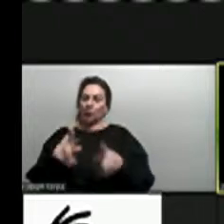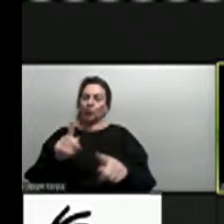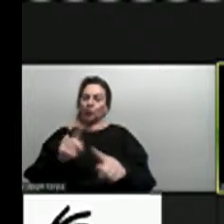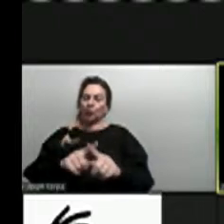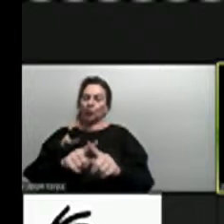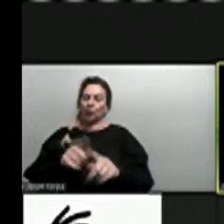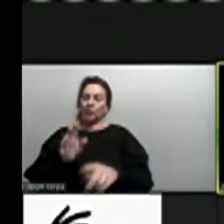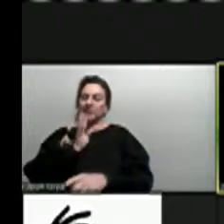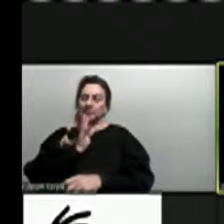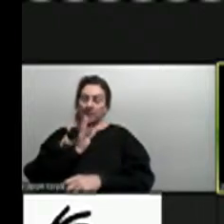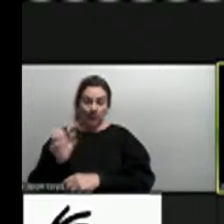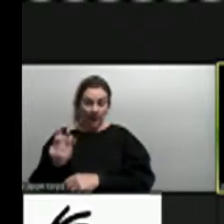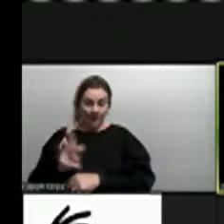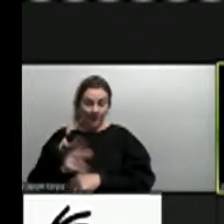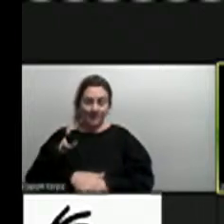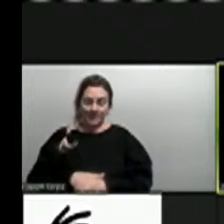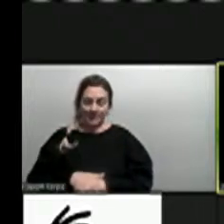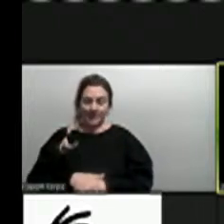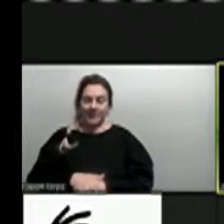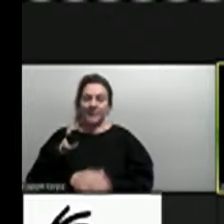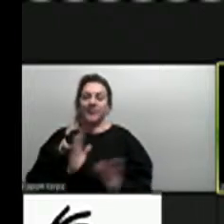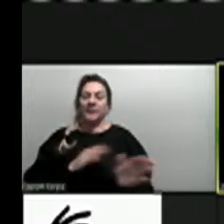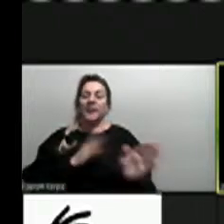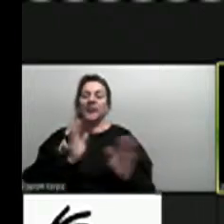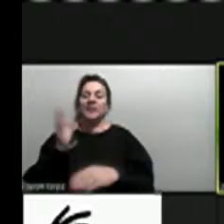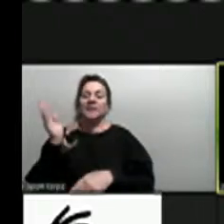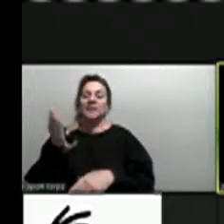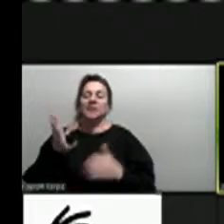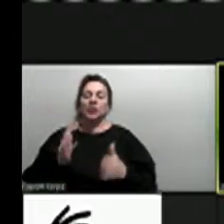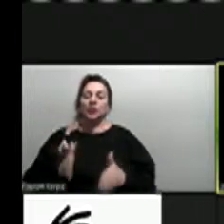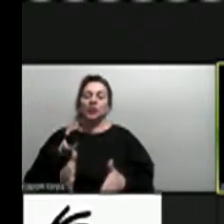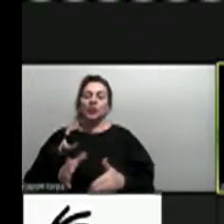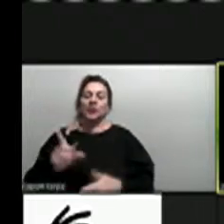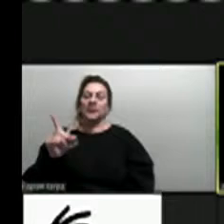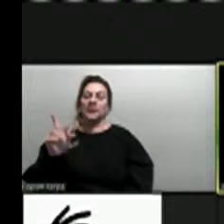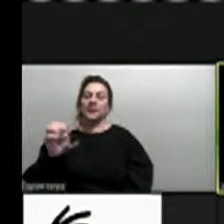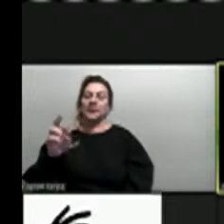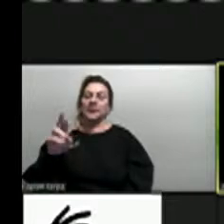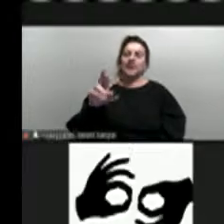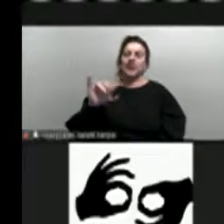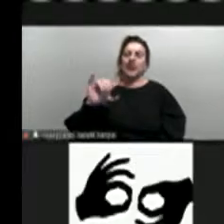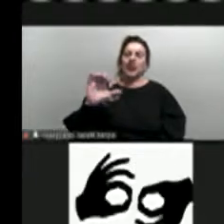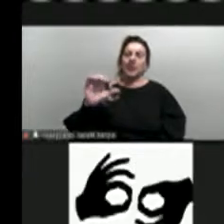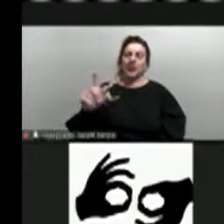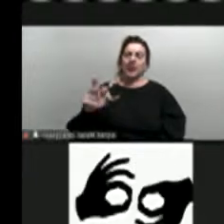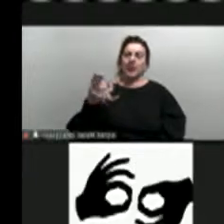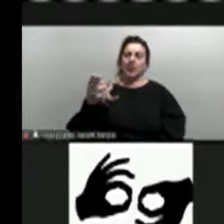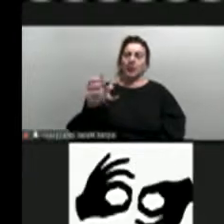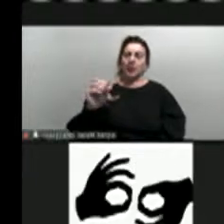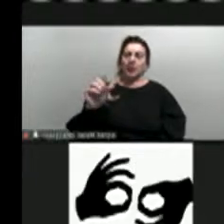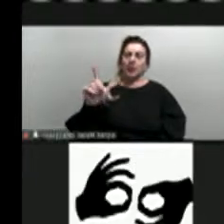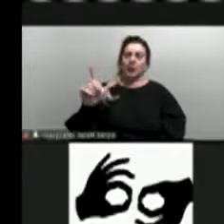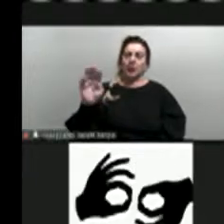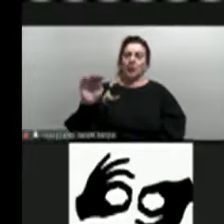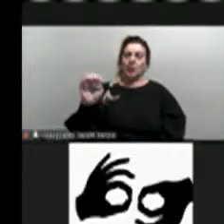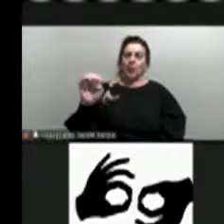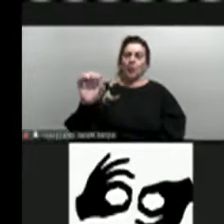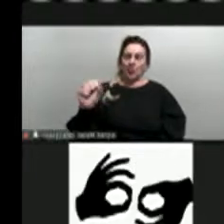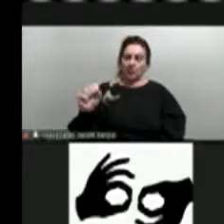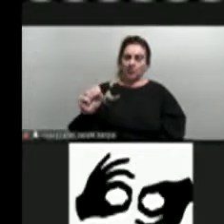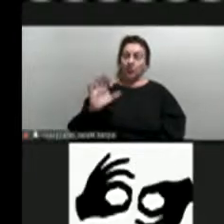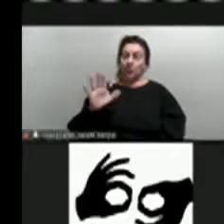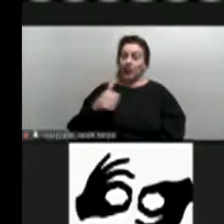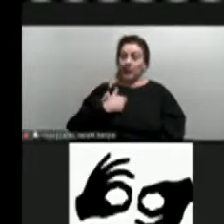as you speak. The next speaker I have is Derek Holmes. Derek Holmes, please state your name and address for the